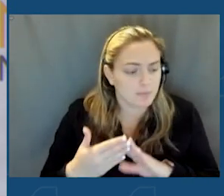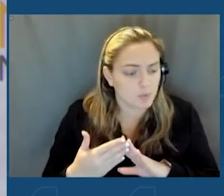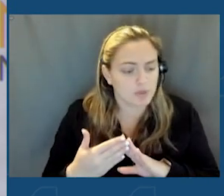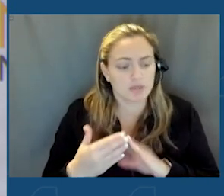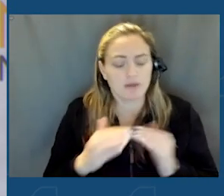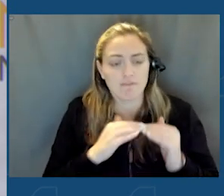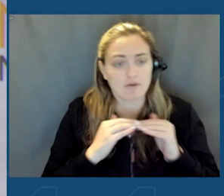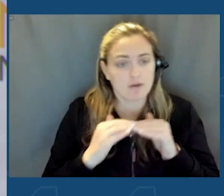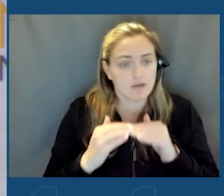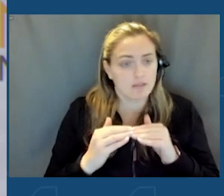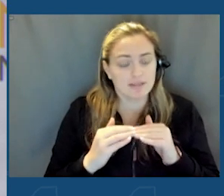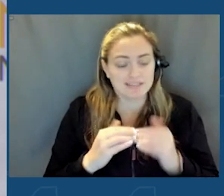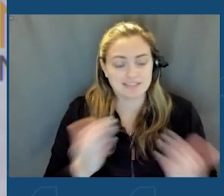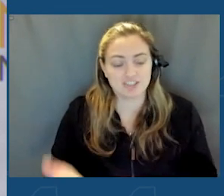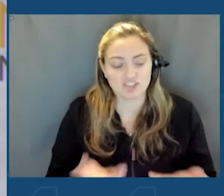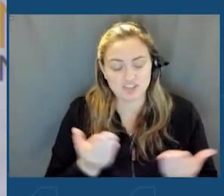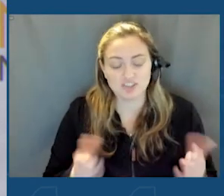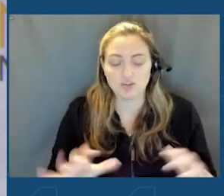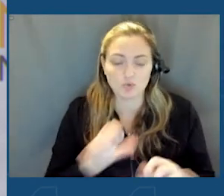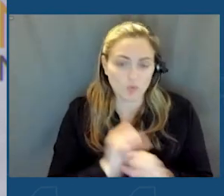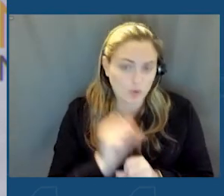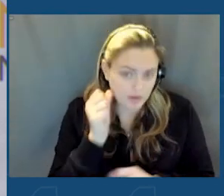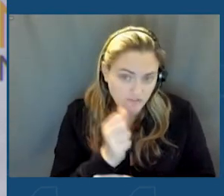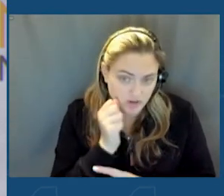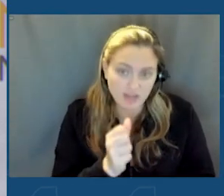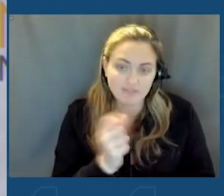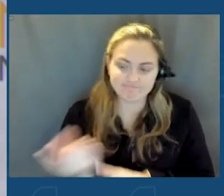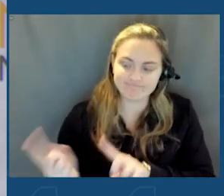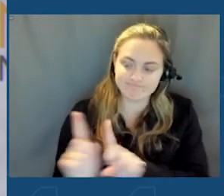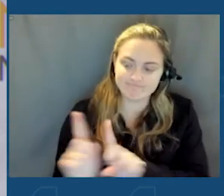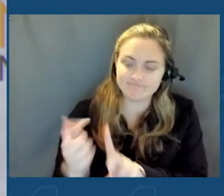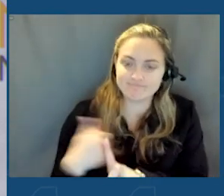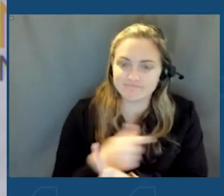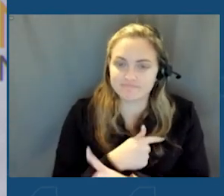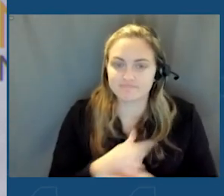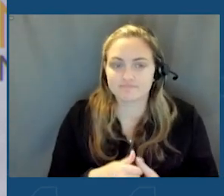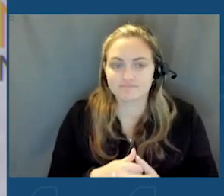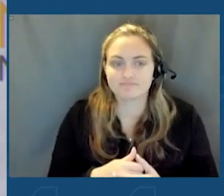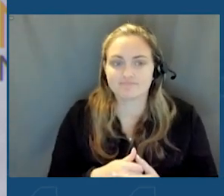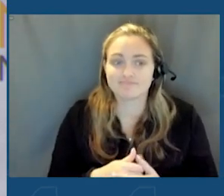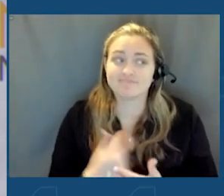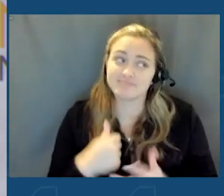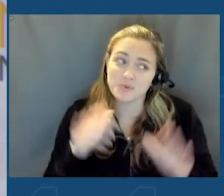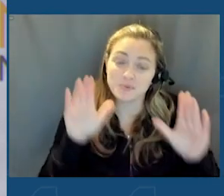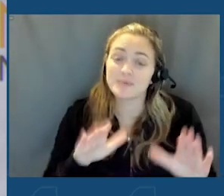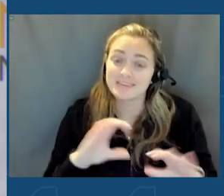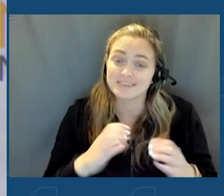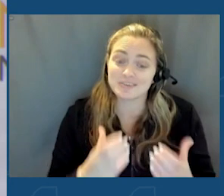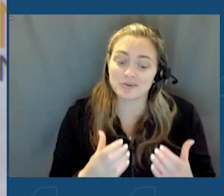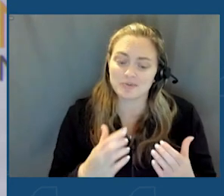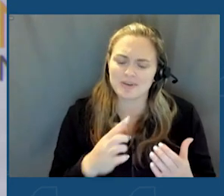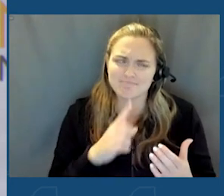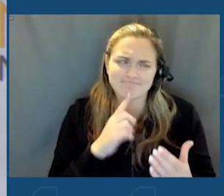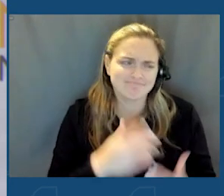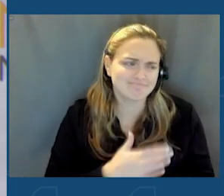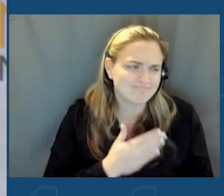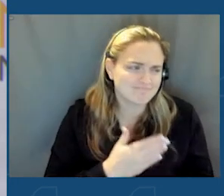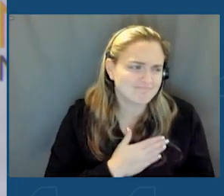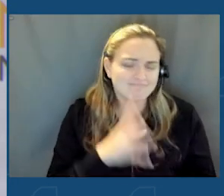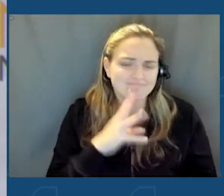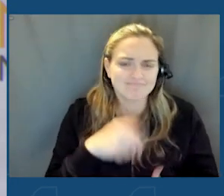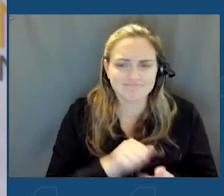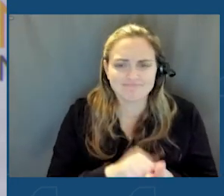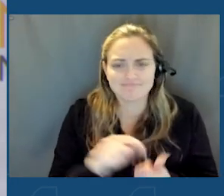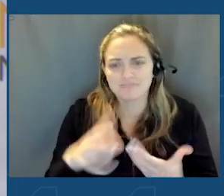have here who do this work every day alongside us. We're a pretty incredible group, and I am so glad to be a part of that.